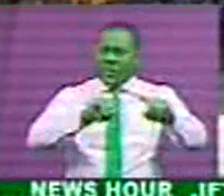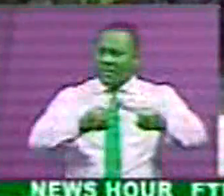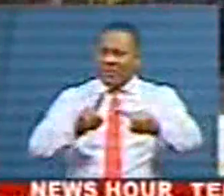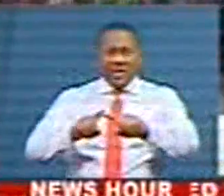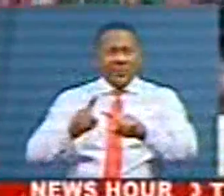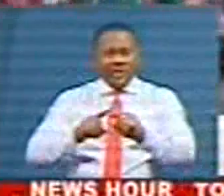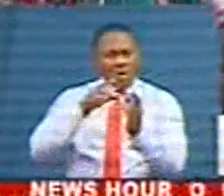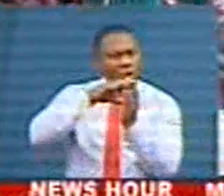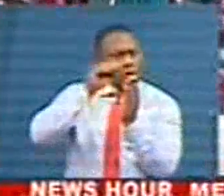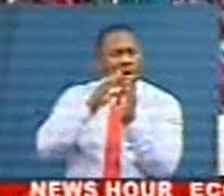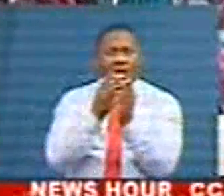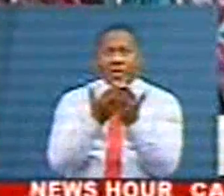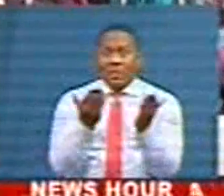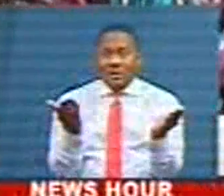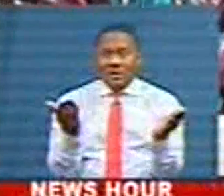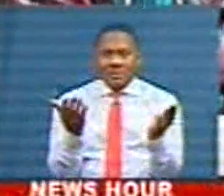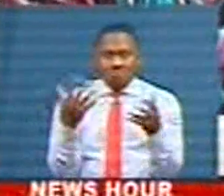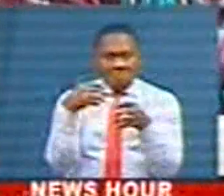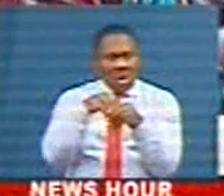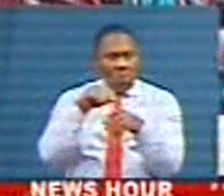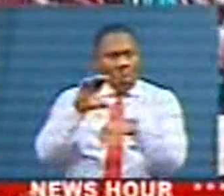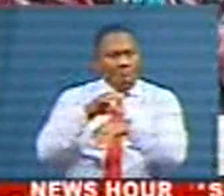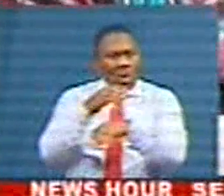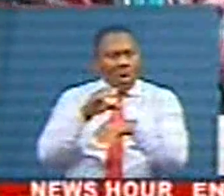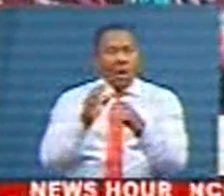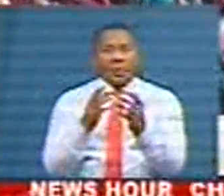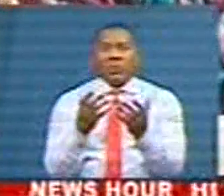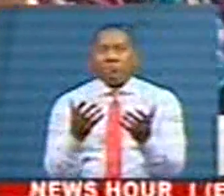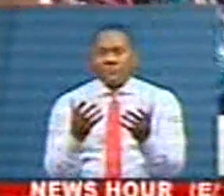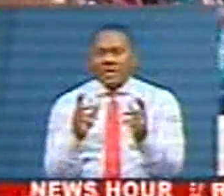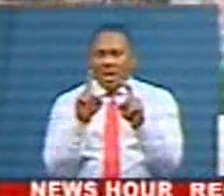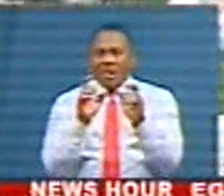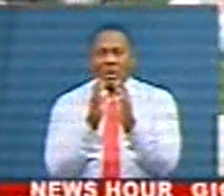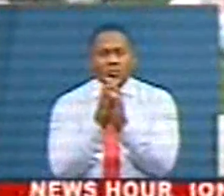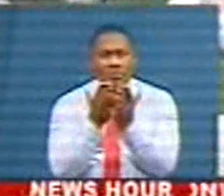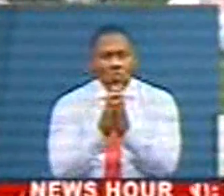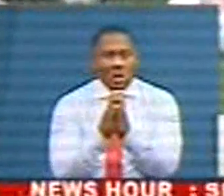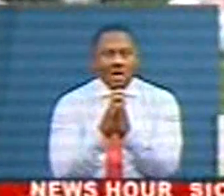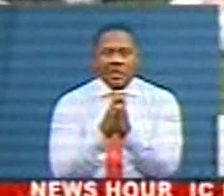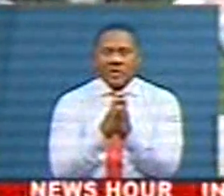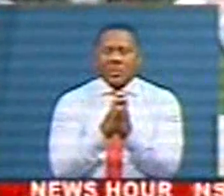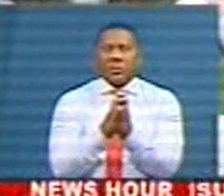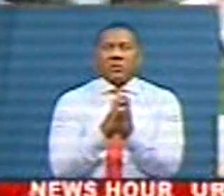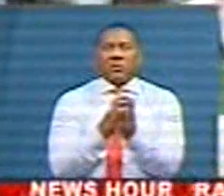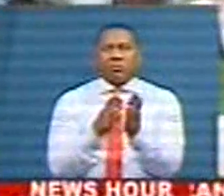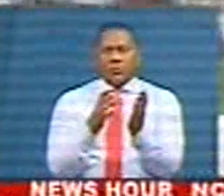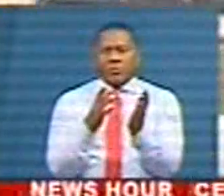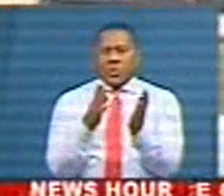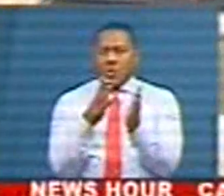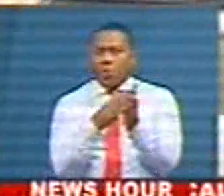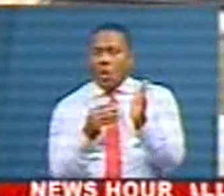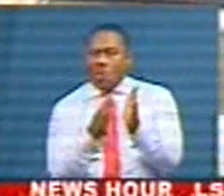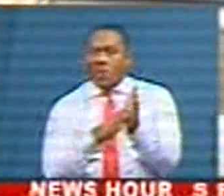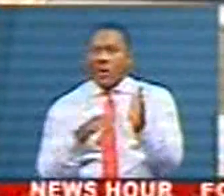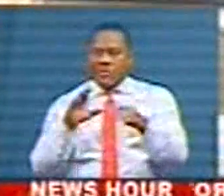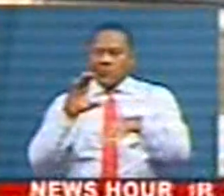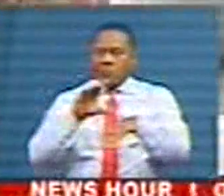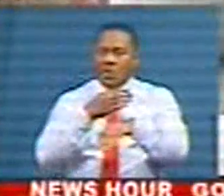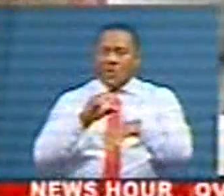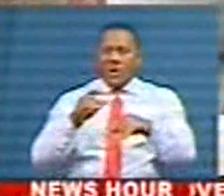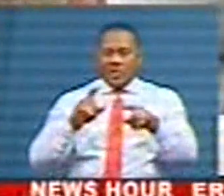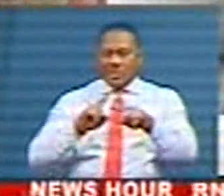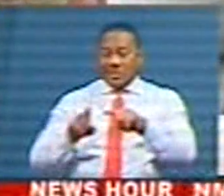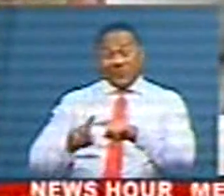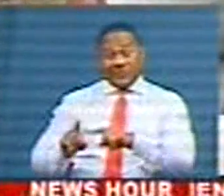area. The gifts included computers, textbooks, color printers, mathematical sets, and sporting kits.